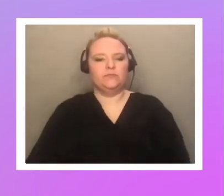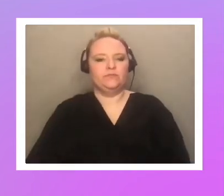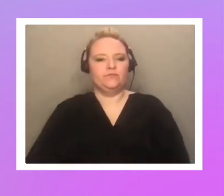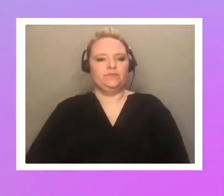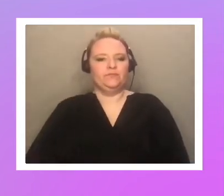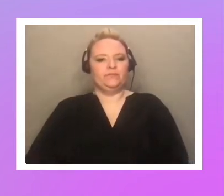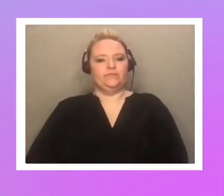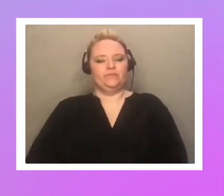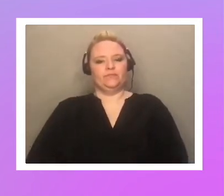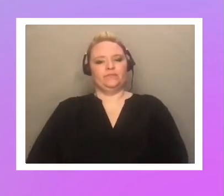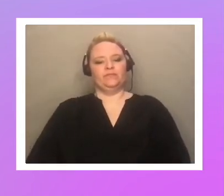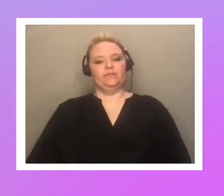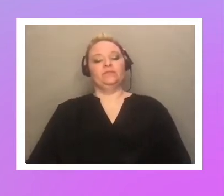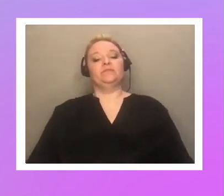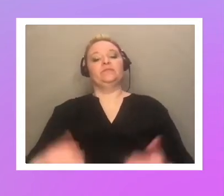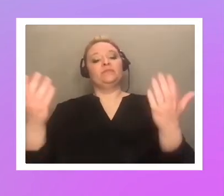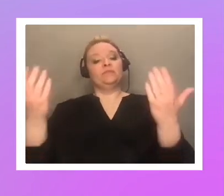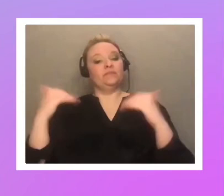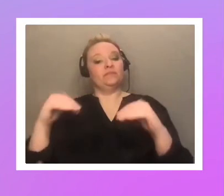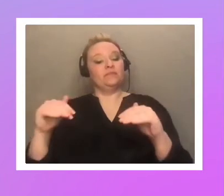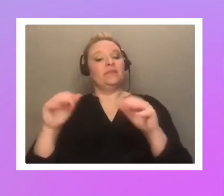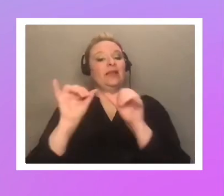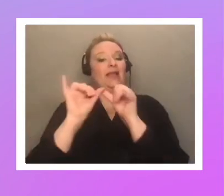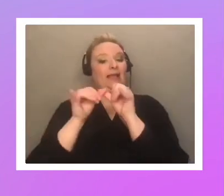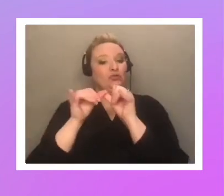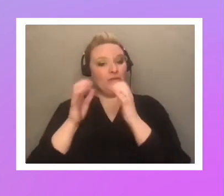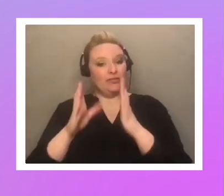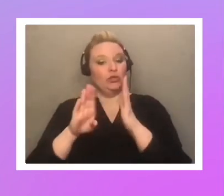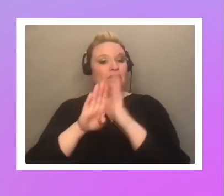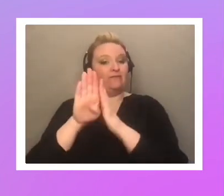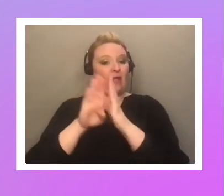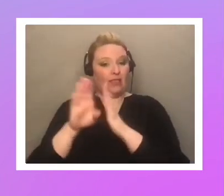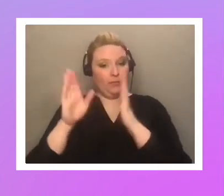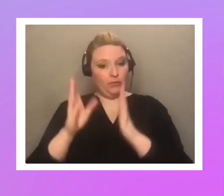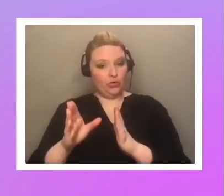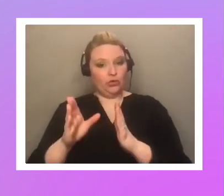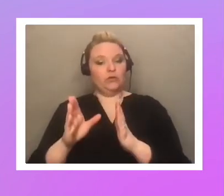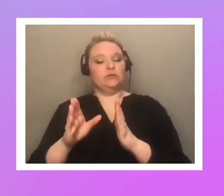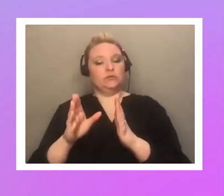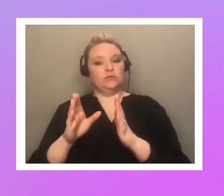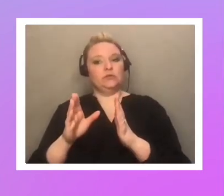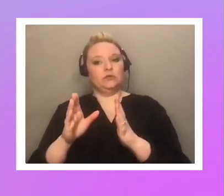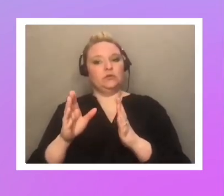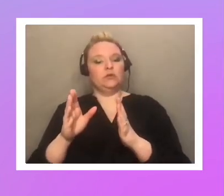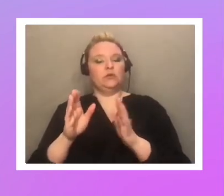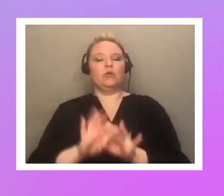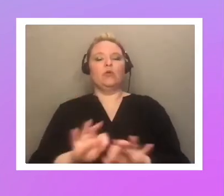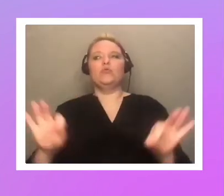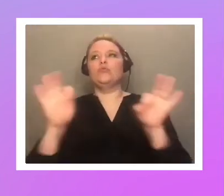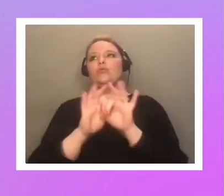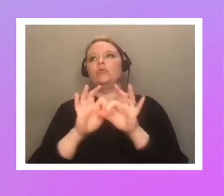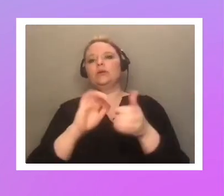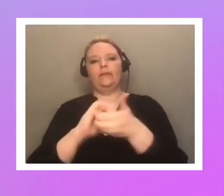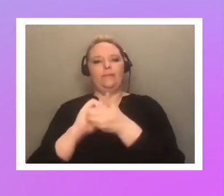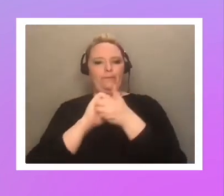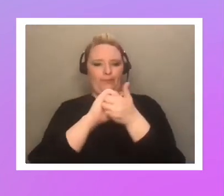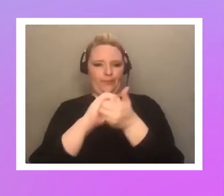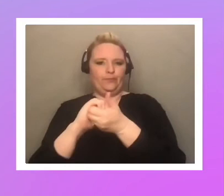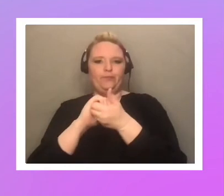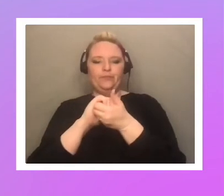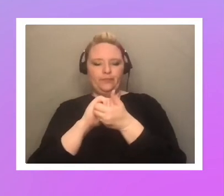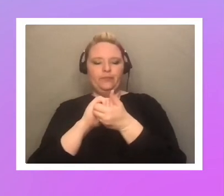So when it comes to engineers and developers, again, collaboration is the